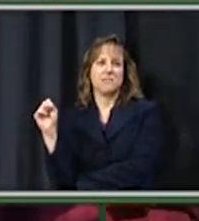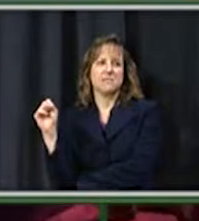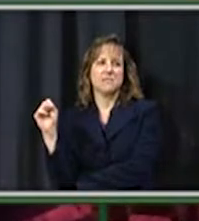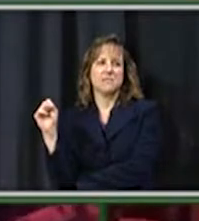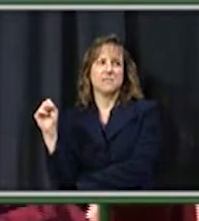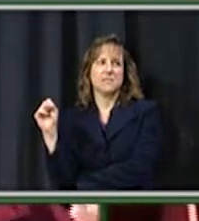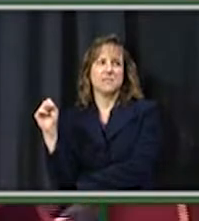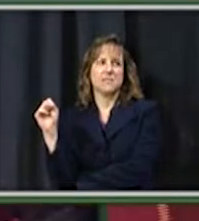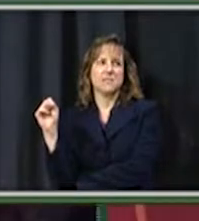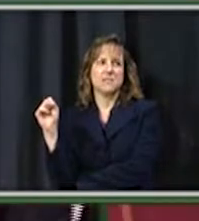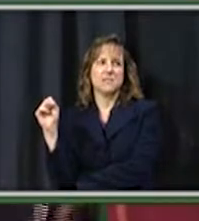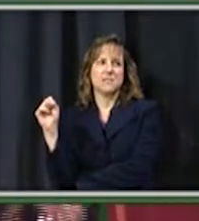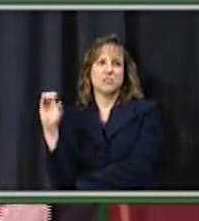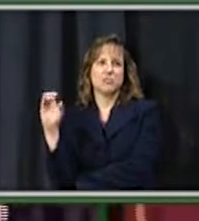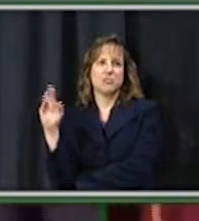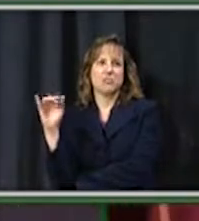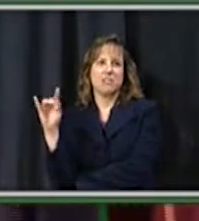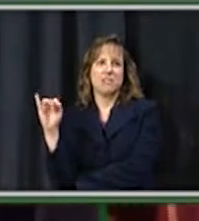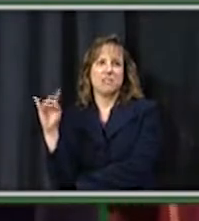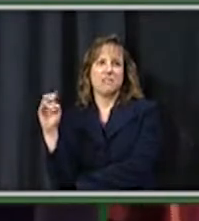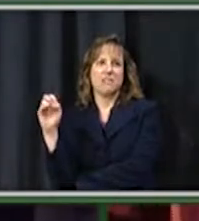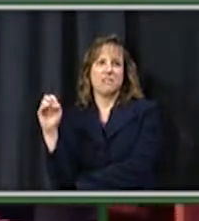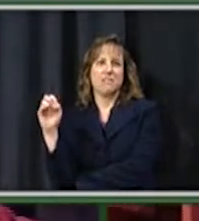Priya Kumar.